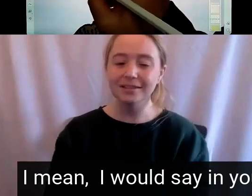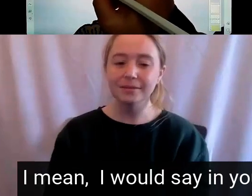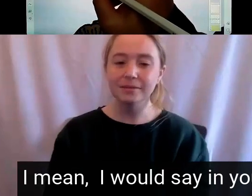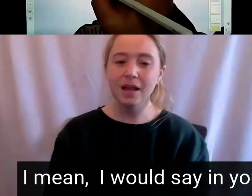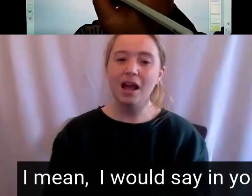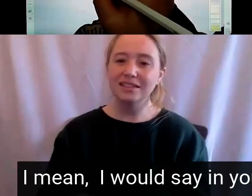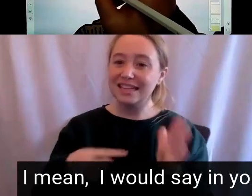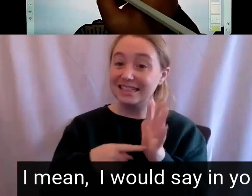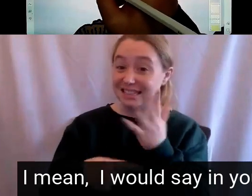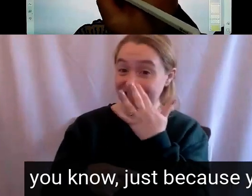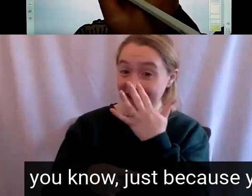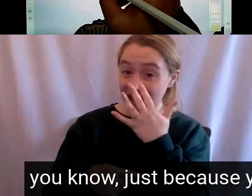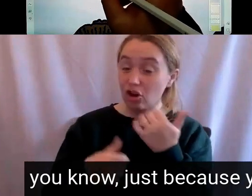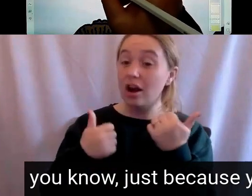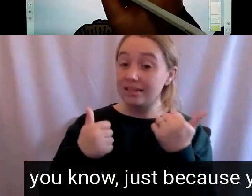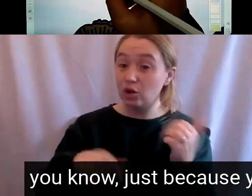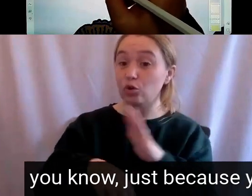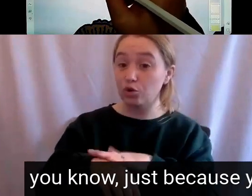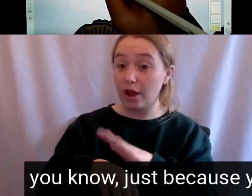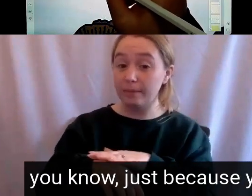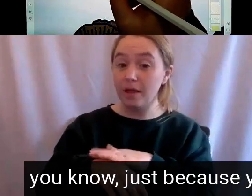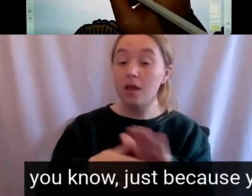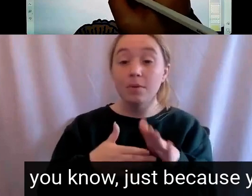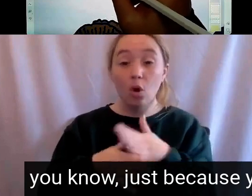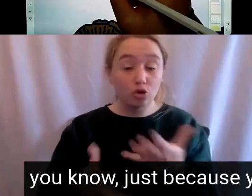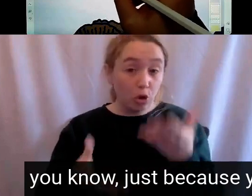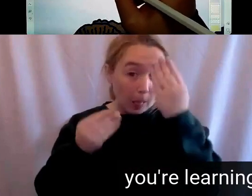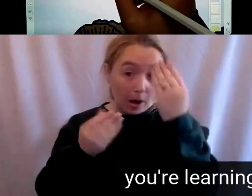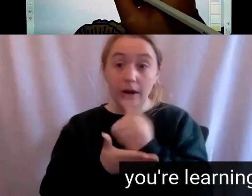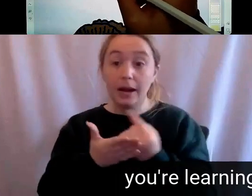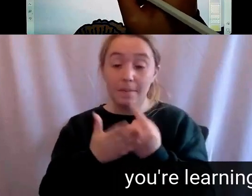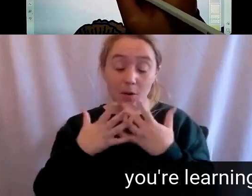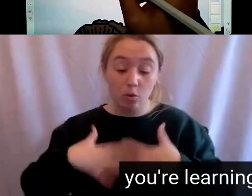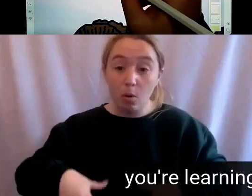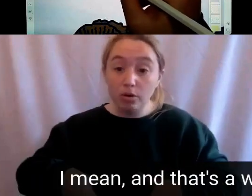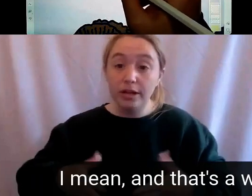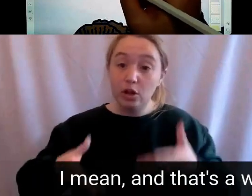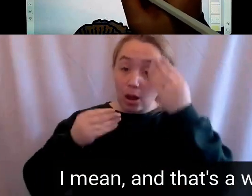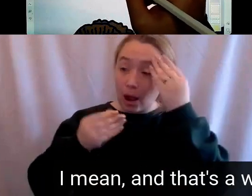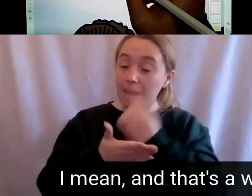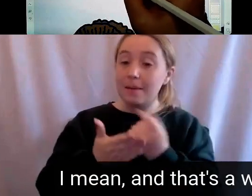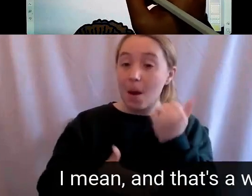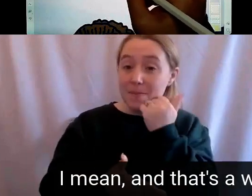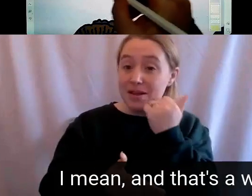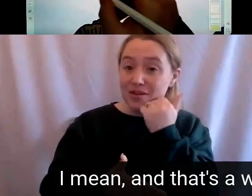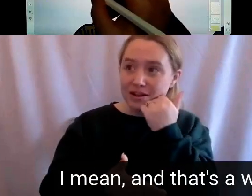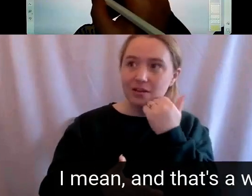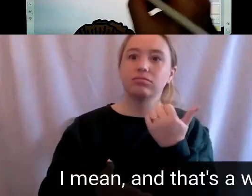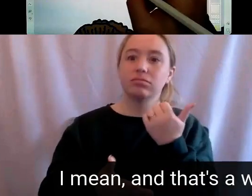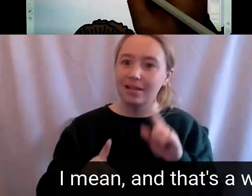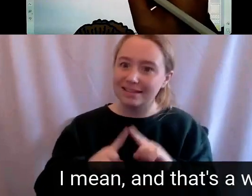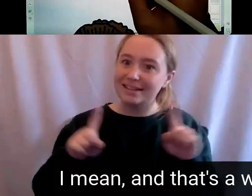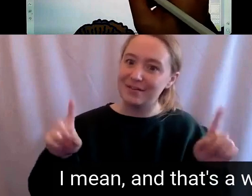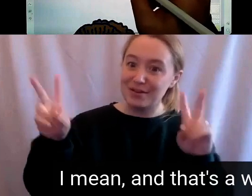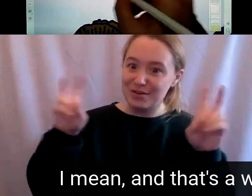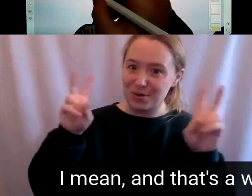in your teenage years is a good time, you know, just because you're learning about your body, you're learning about your periods. I mean, and that's a whole other talk, isn't it, Irene?